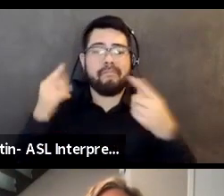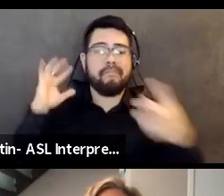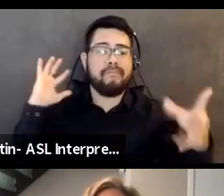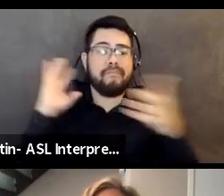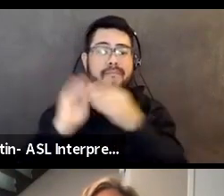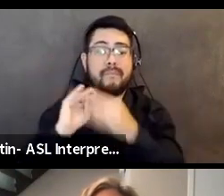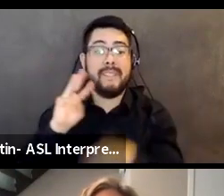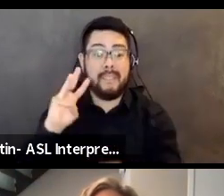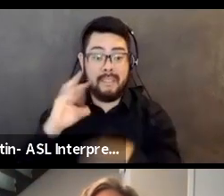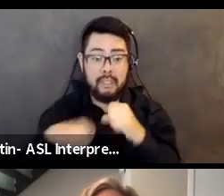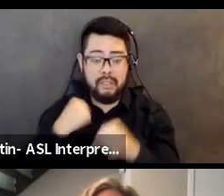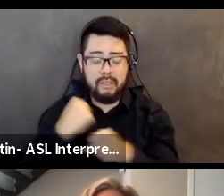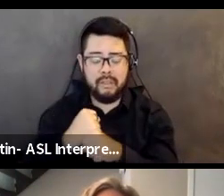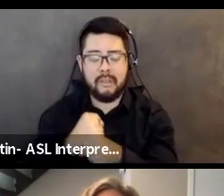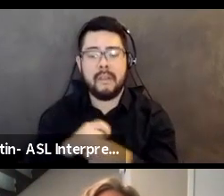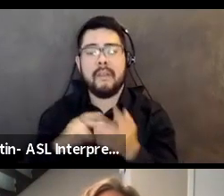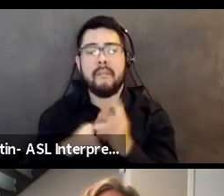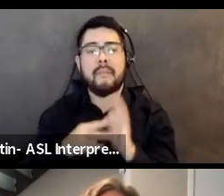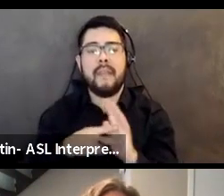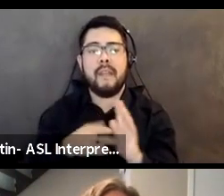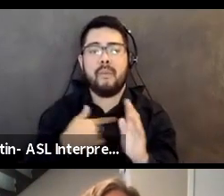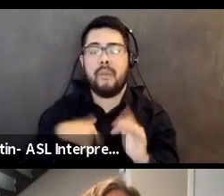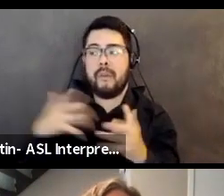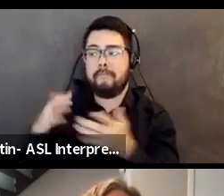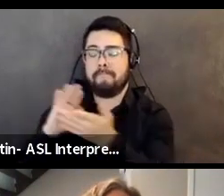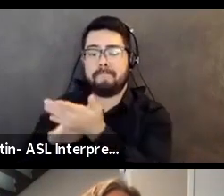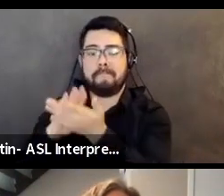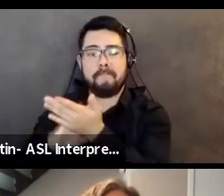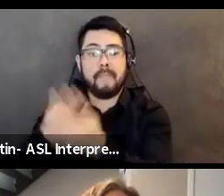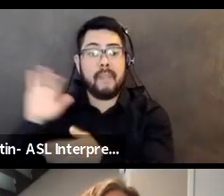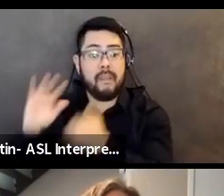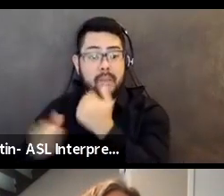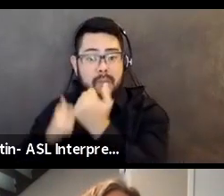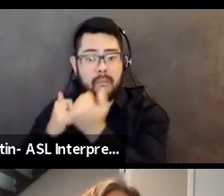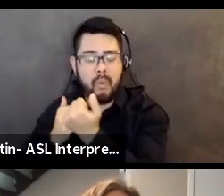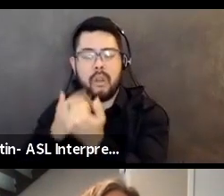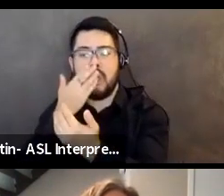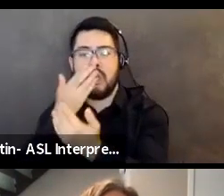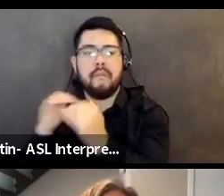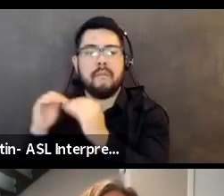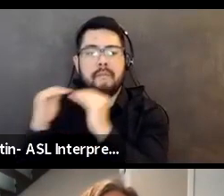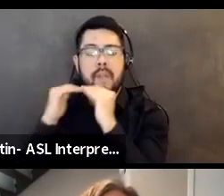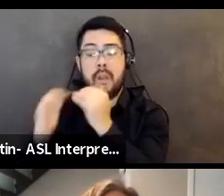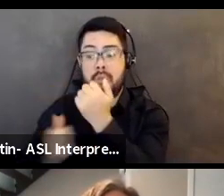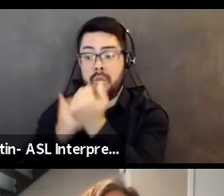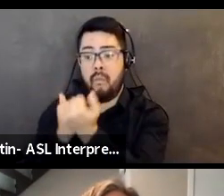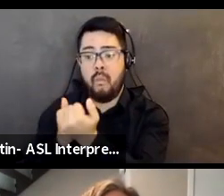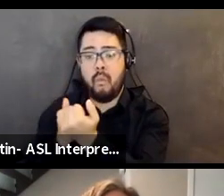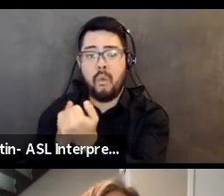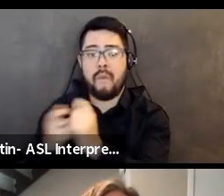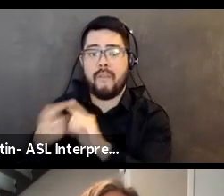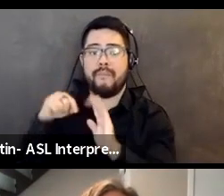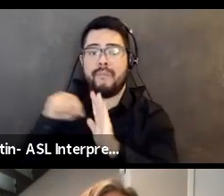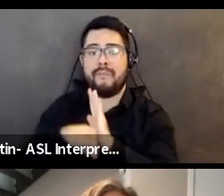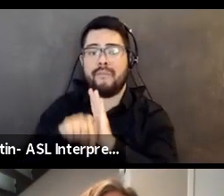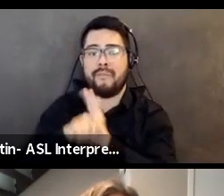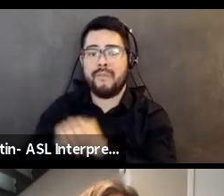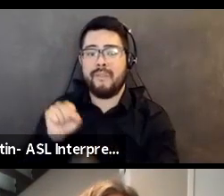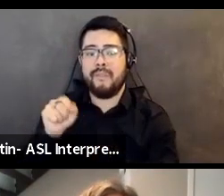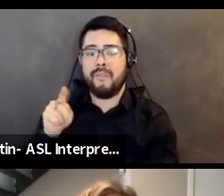um so we really uh credit that that support and and that fear support that we had received from springfield to